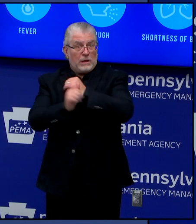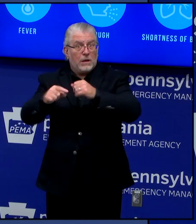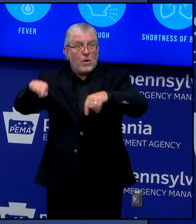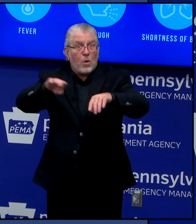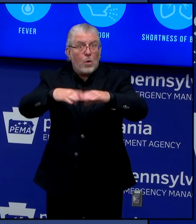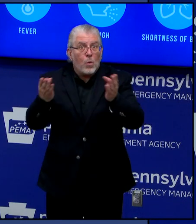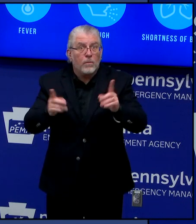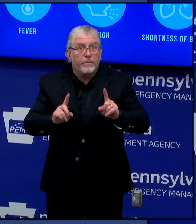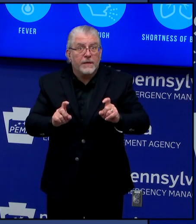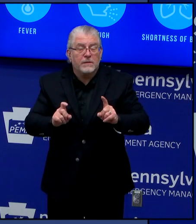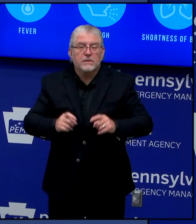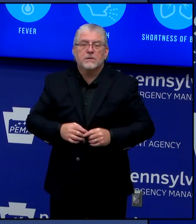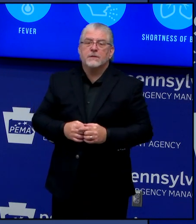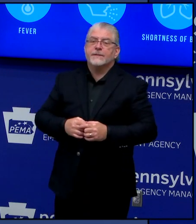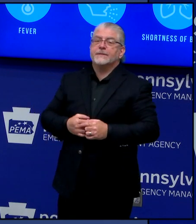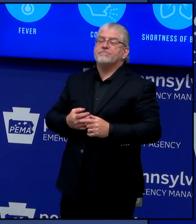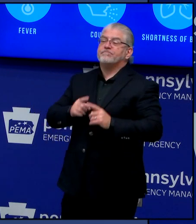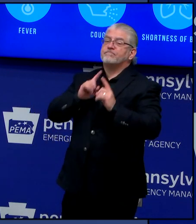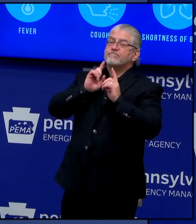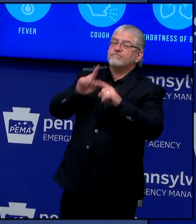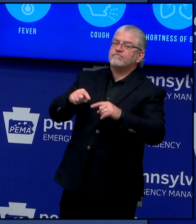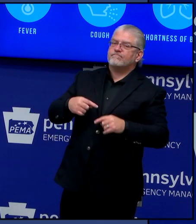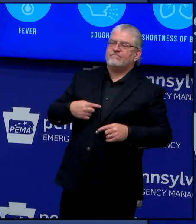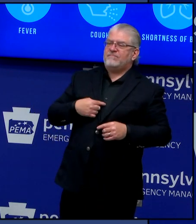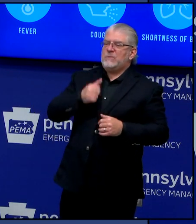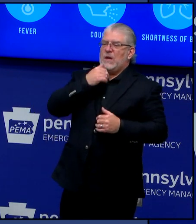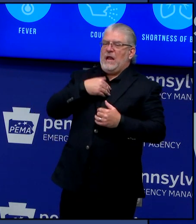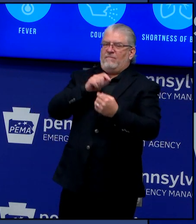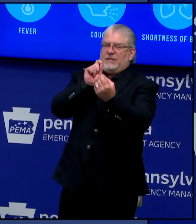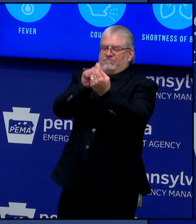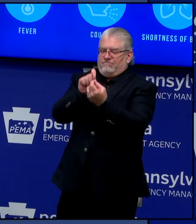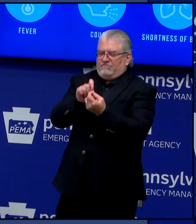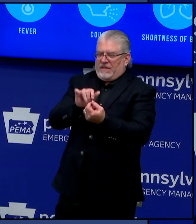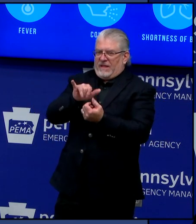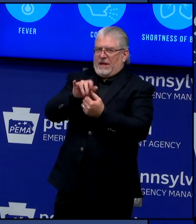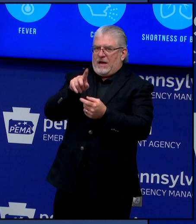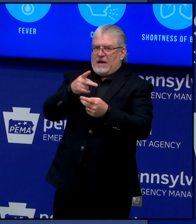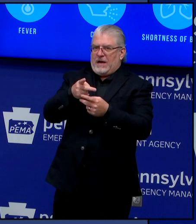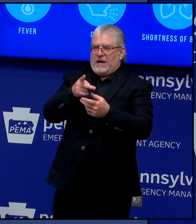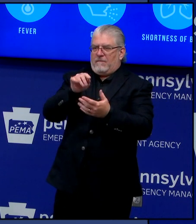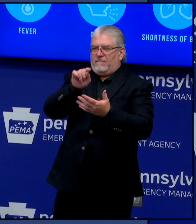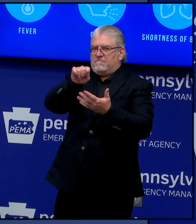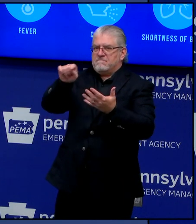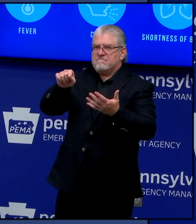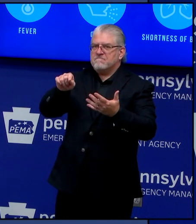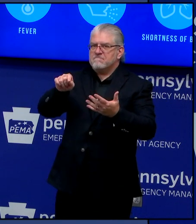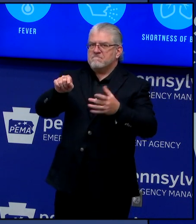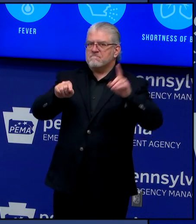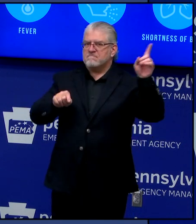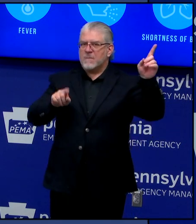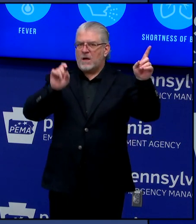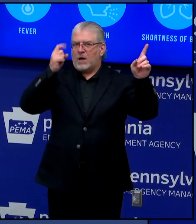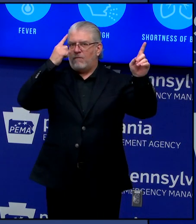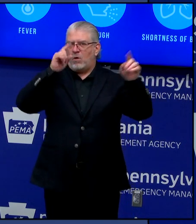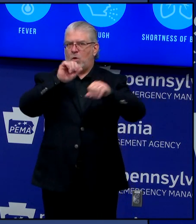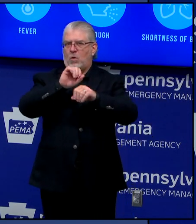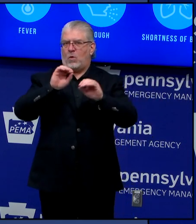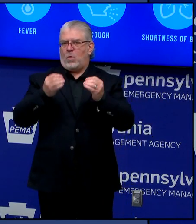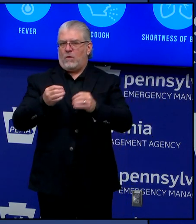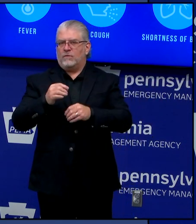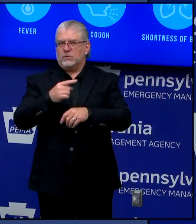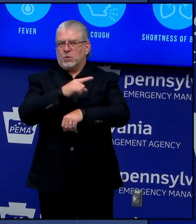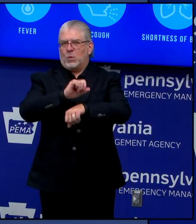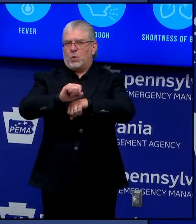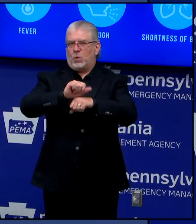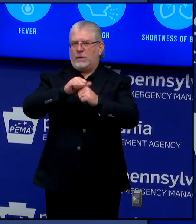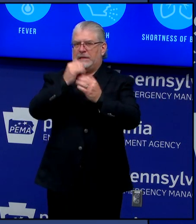about those facilities, and so I know that there is guidance coming out from the governor's office, and so we'll wait to